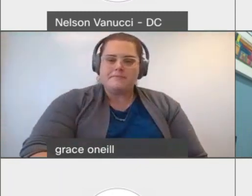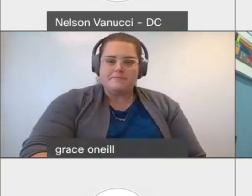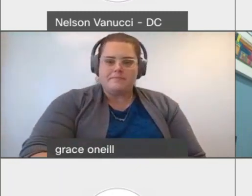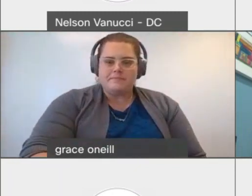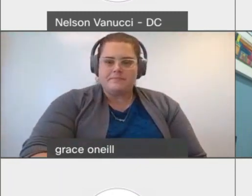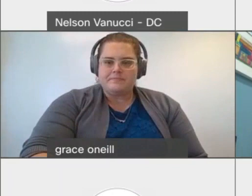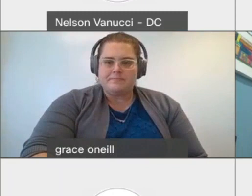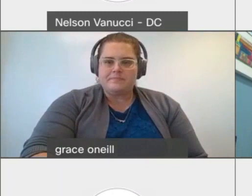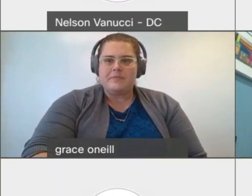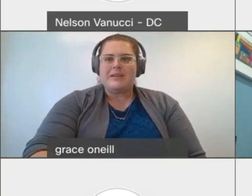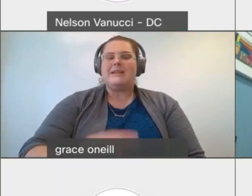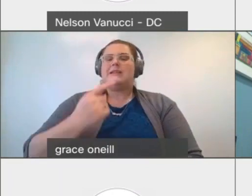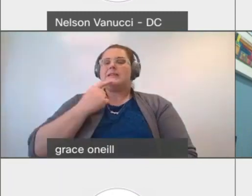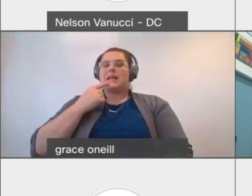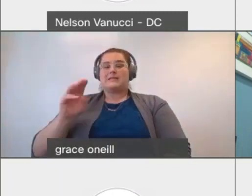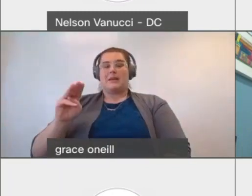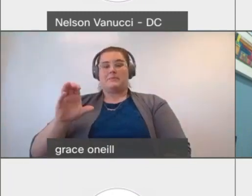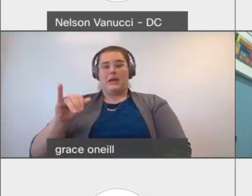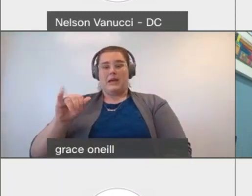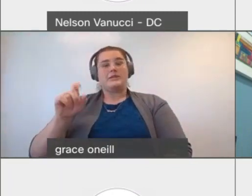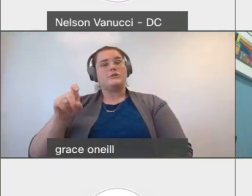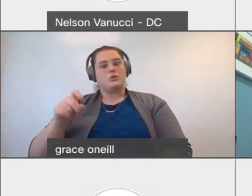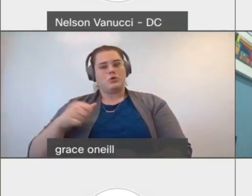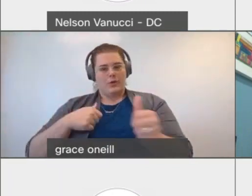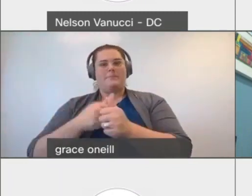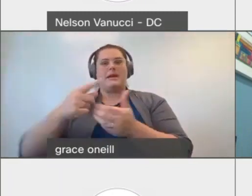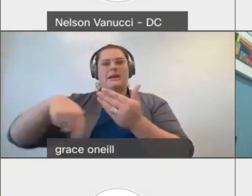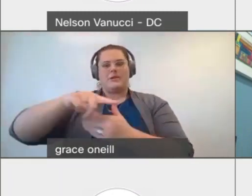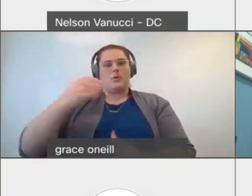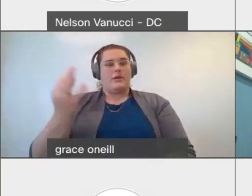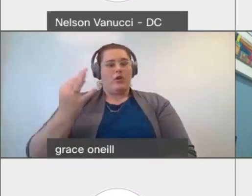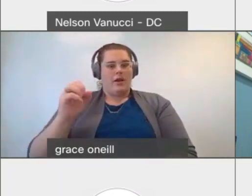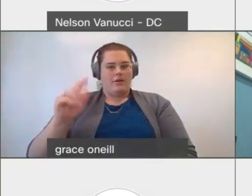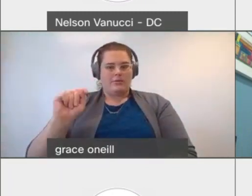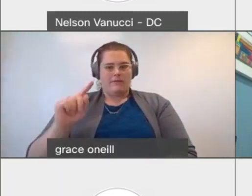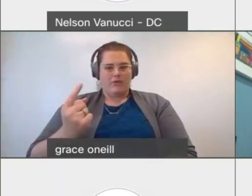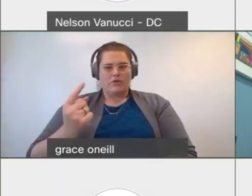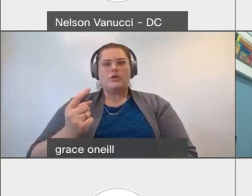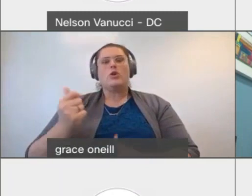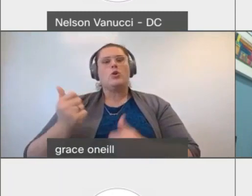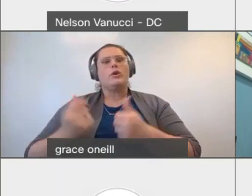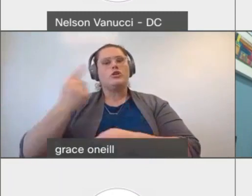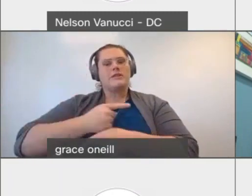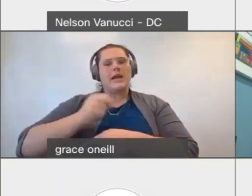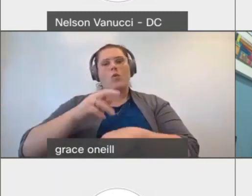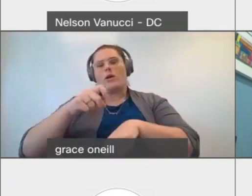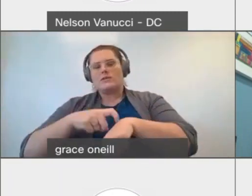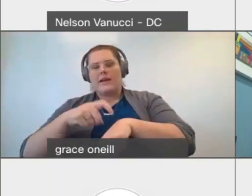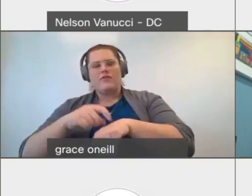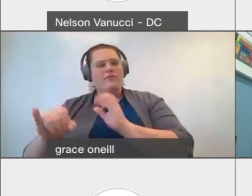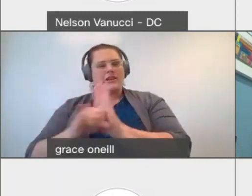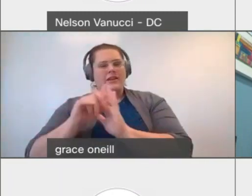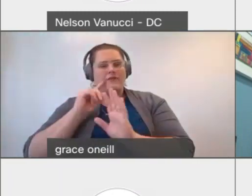MCIS is set to update next Friday, October 1st, what date time frame has been identified for